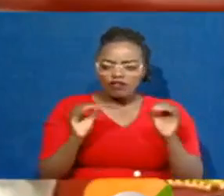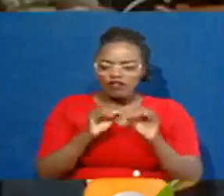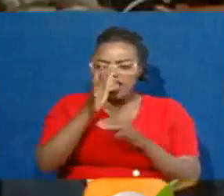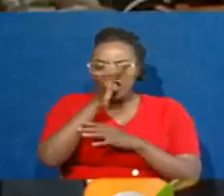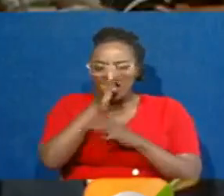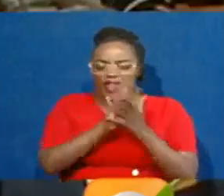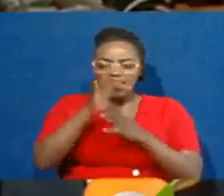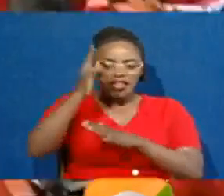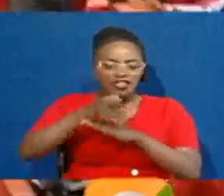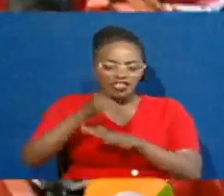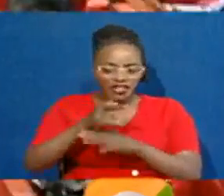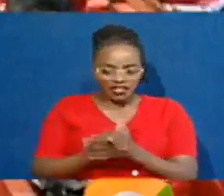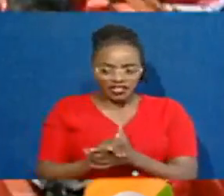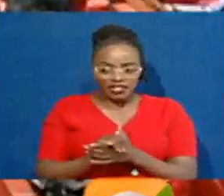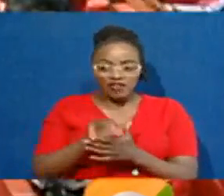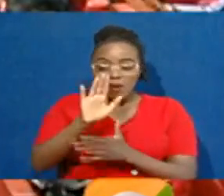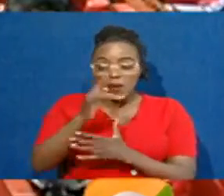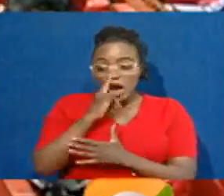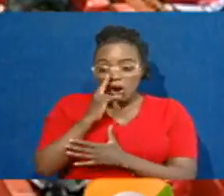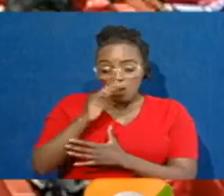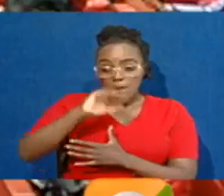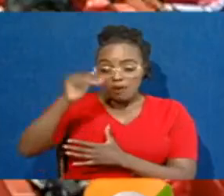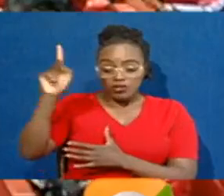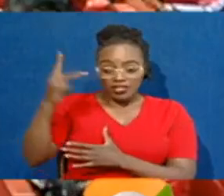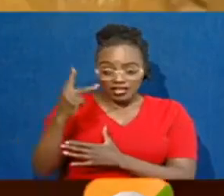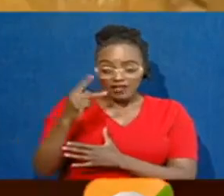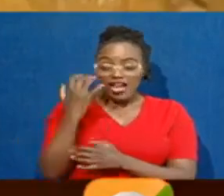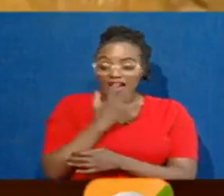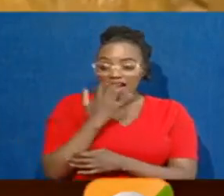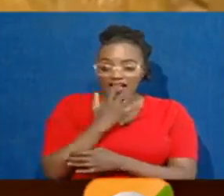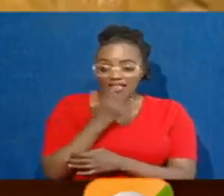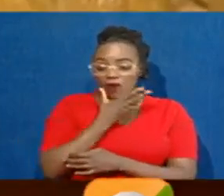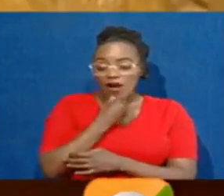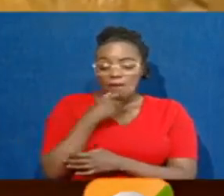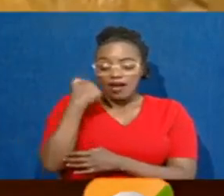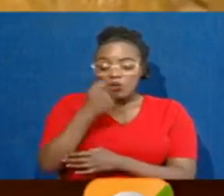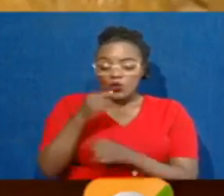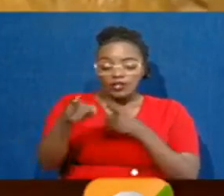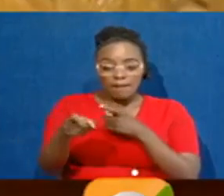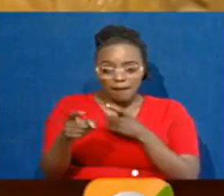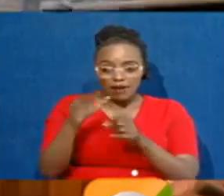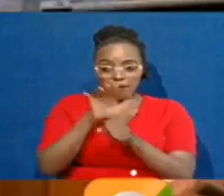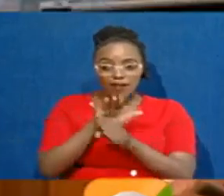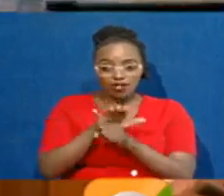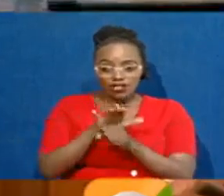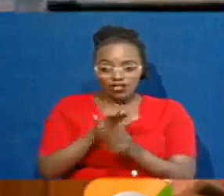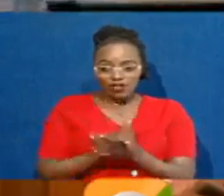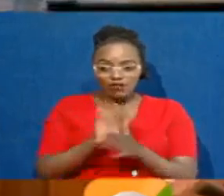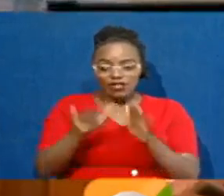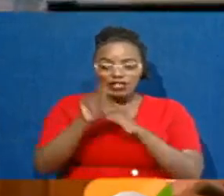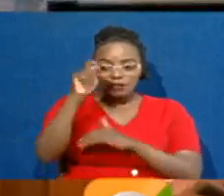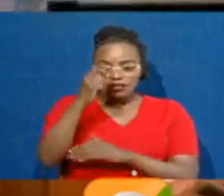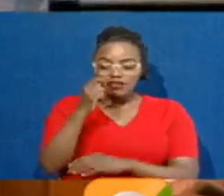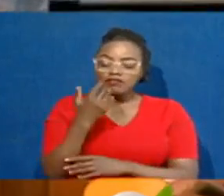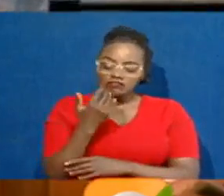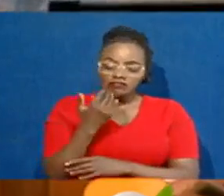blackmail, and threats. And even from his backyard of Mount Kenya, Gachagua was a man in the crosshairs of a majority. The Deputy President